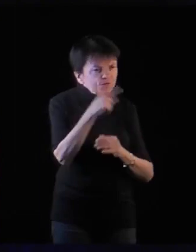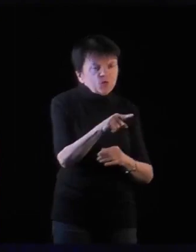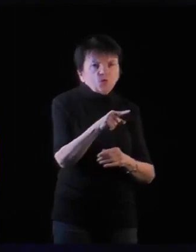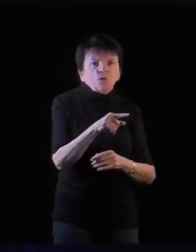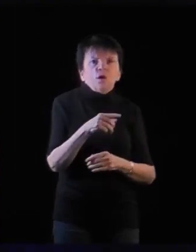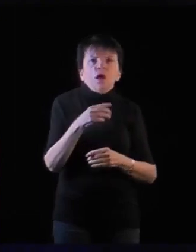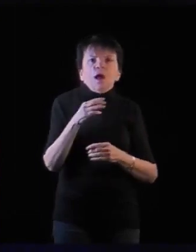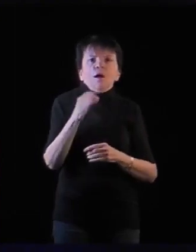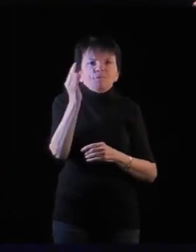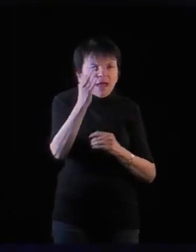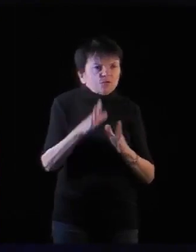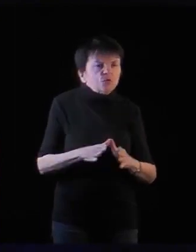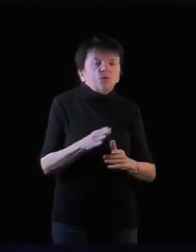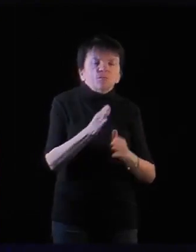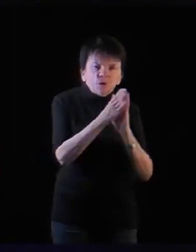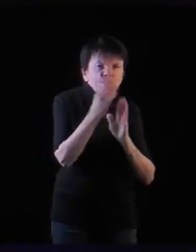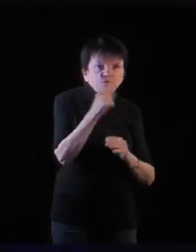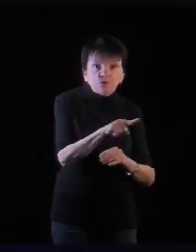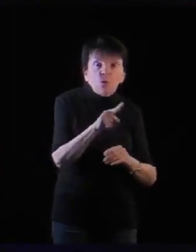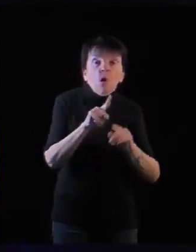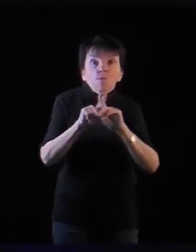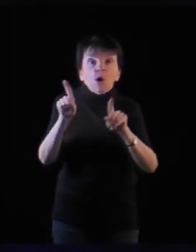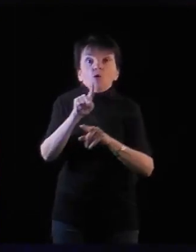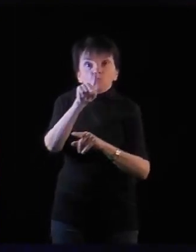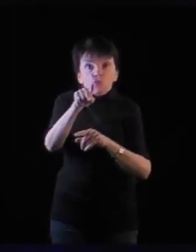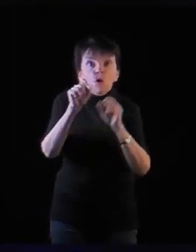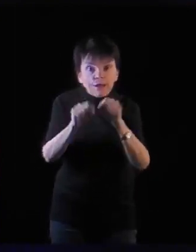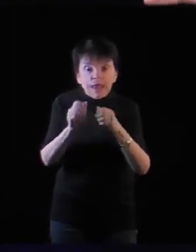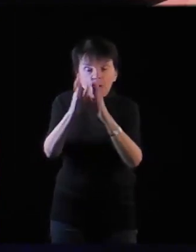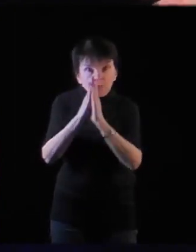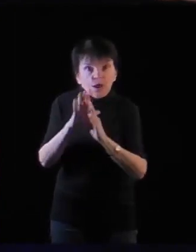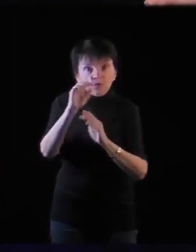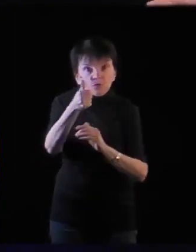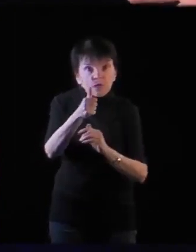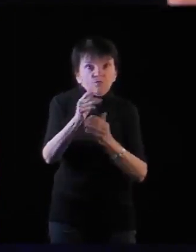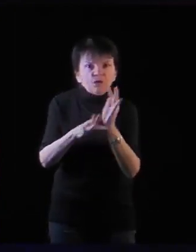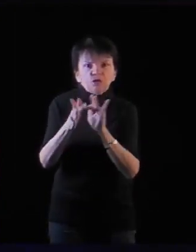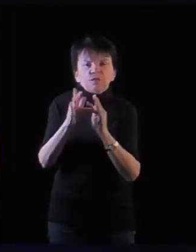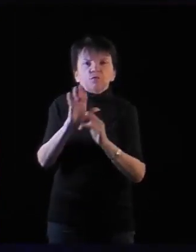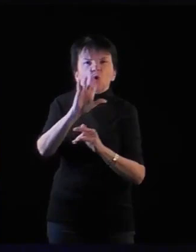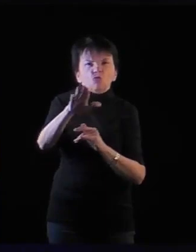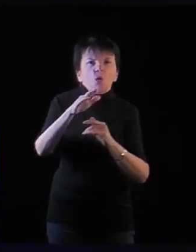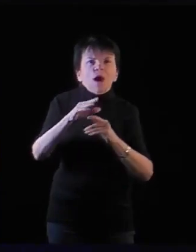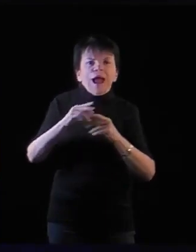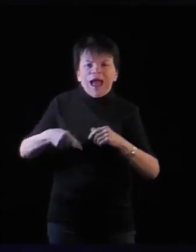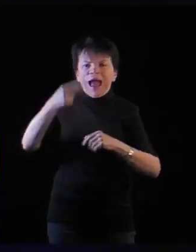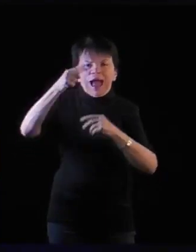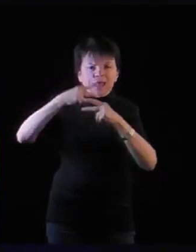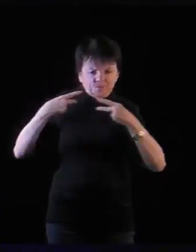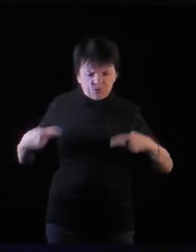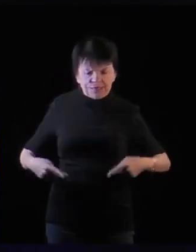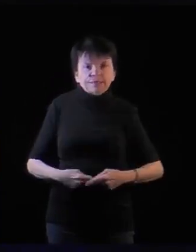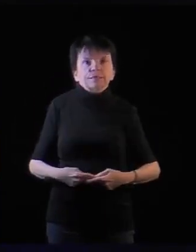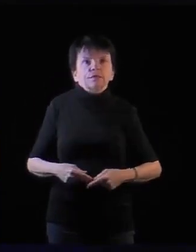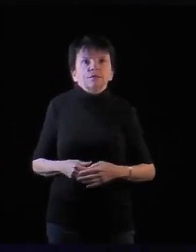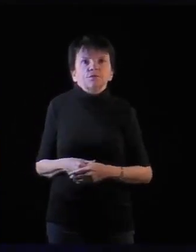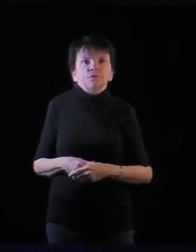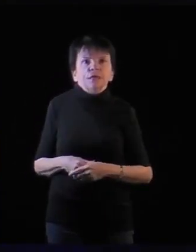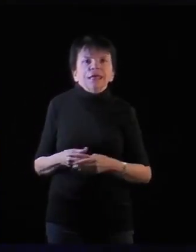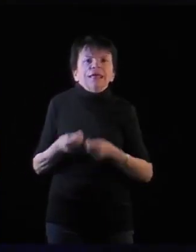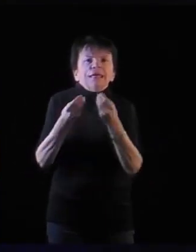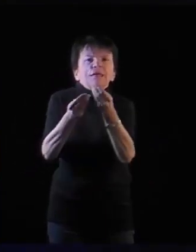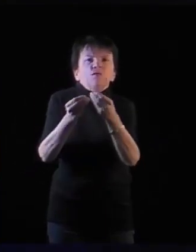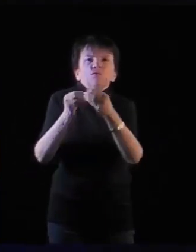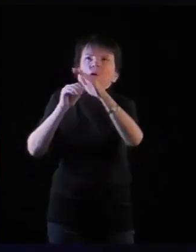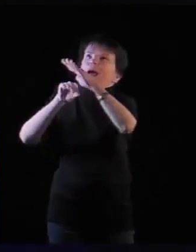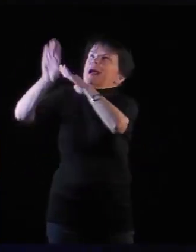pray yourself. But as you pray yourself, Jesus is your high priest. And so he's the one who gives you access. He's the one that you need to pray in